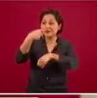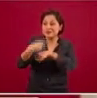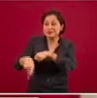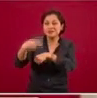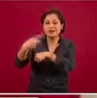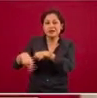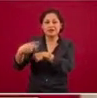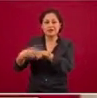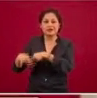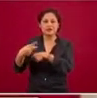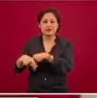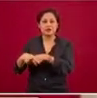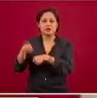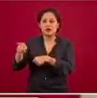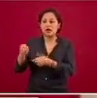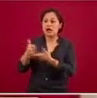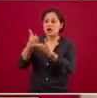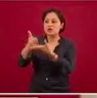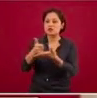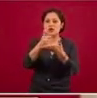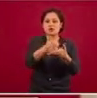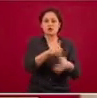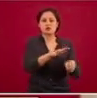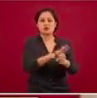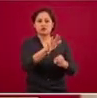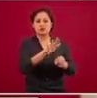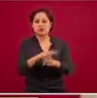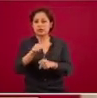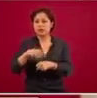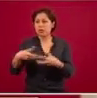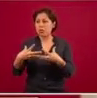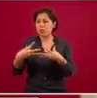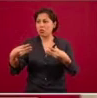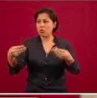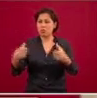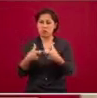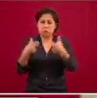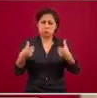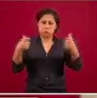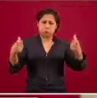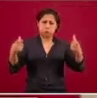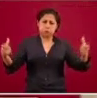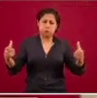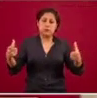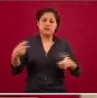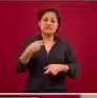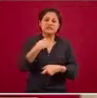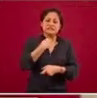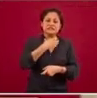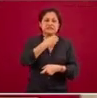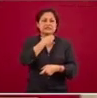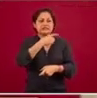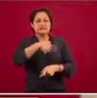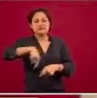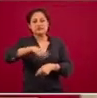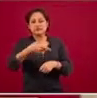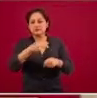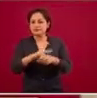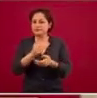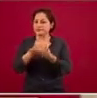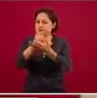because the lives of of many people depend on this, on their having